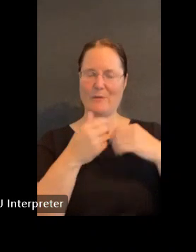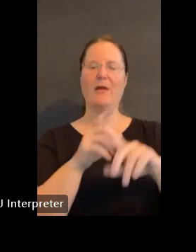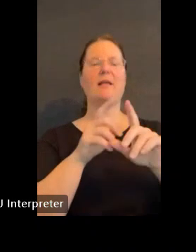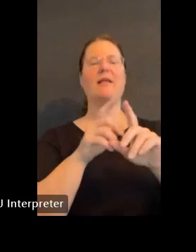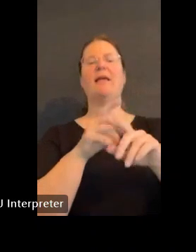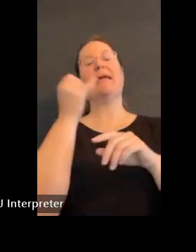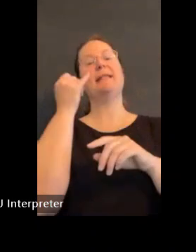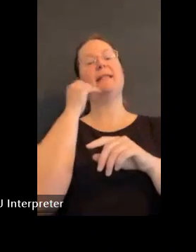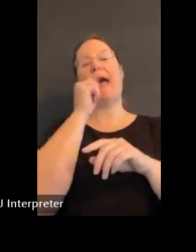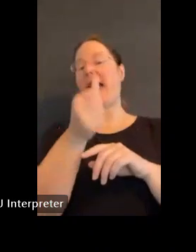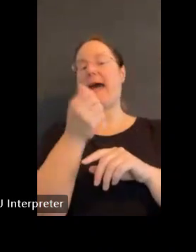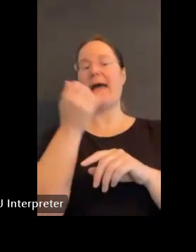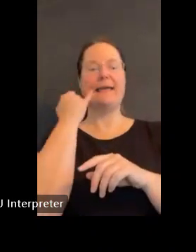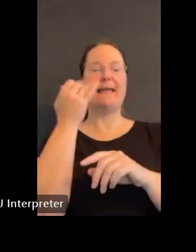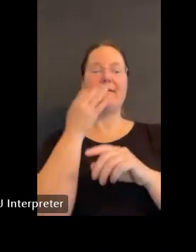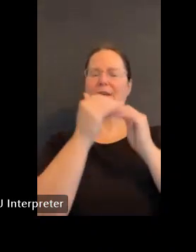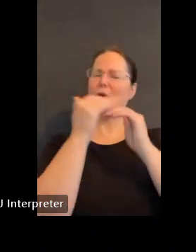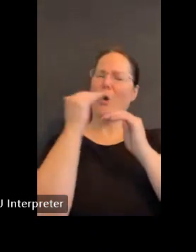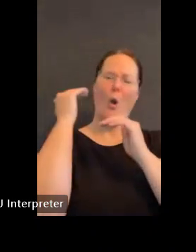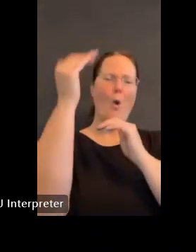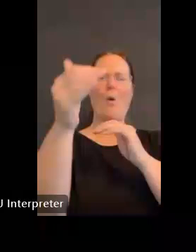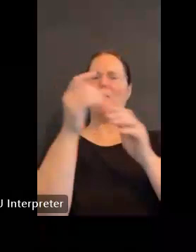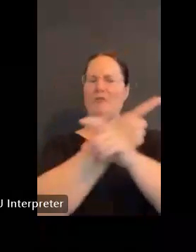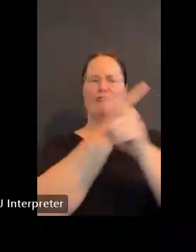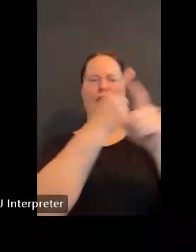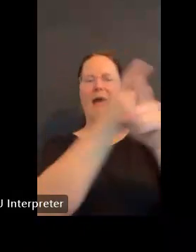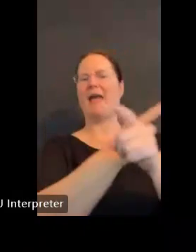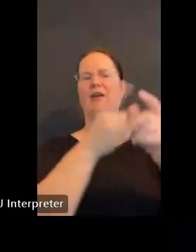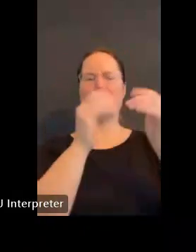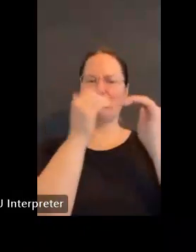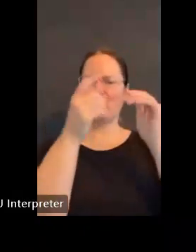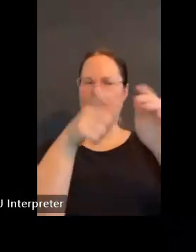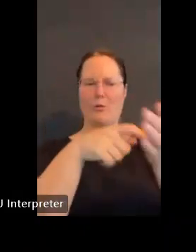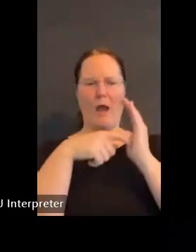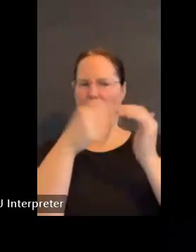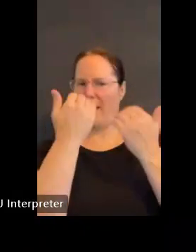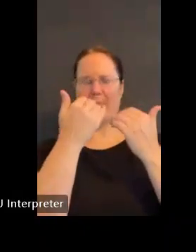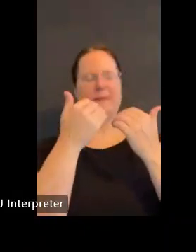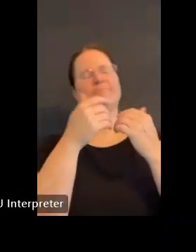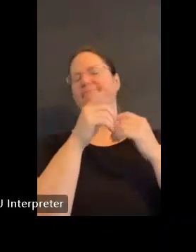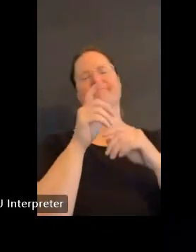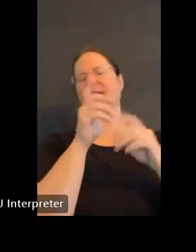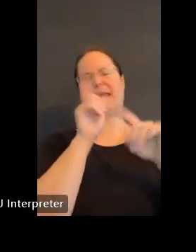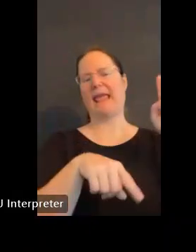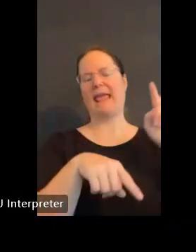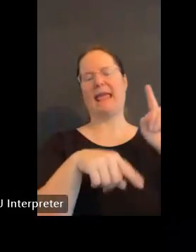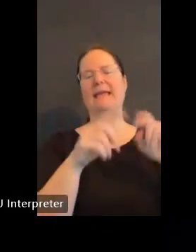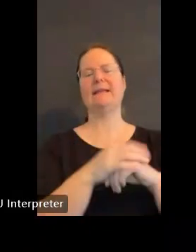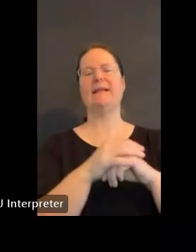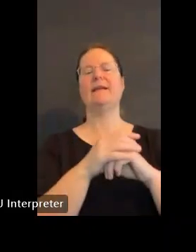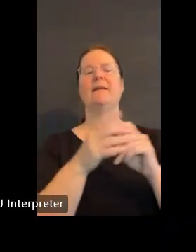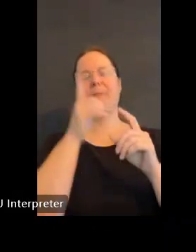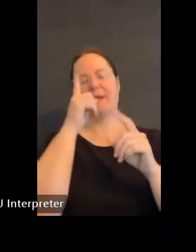what's required, then that would be putting an additional barrier, likely an additional cost for that individual with a